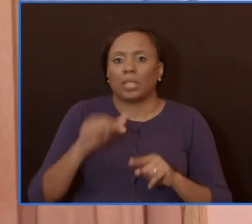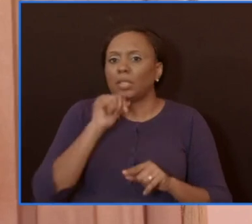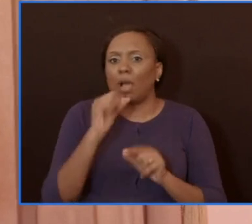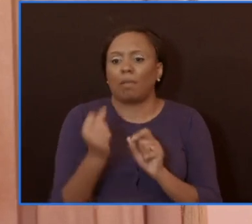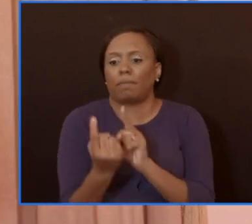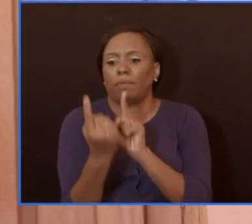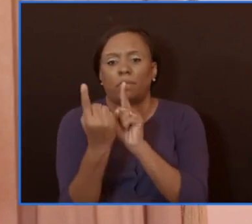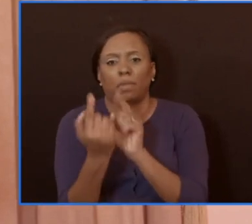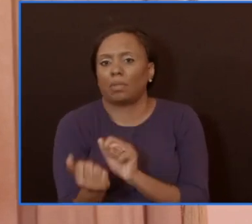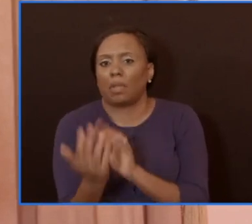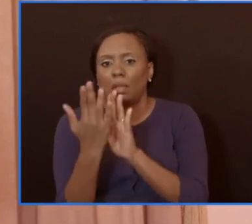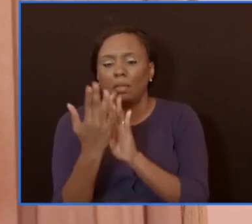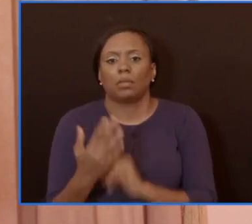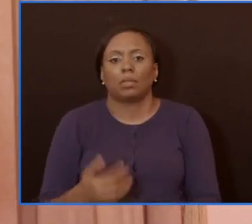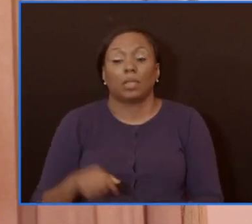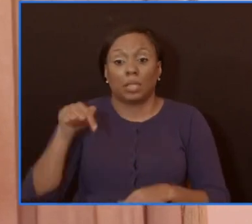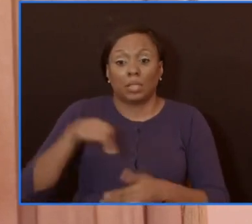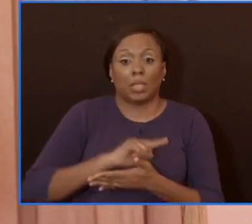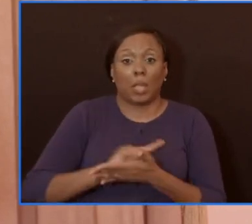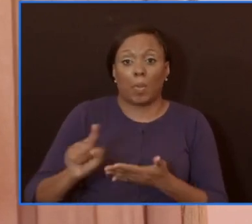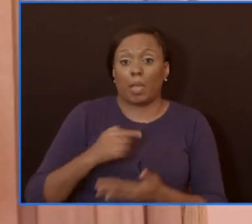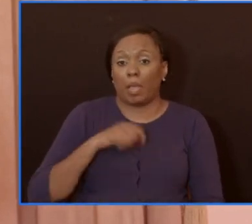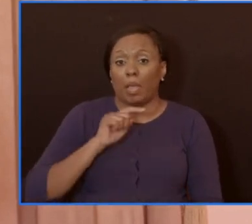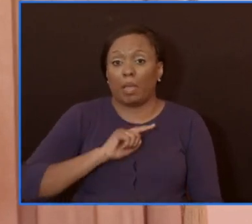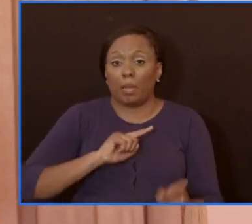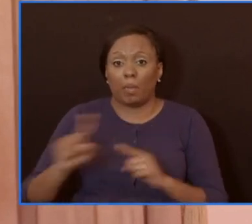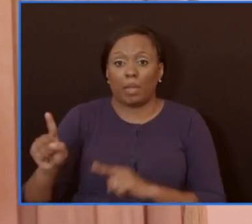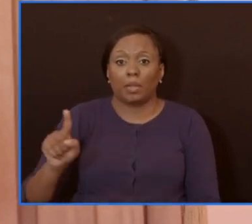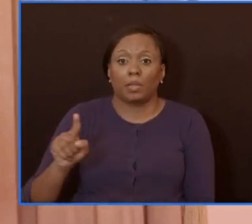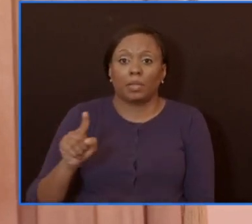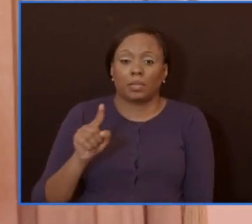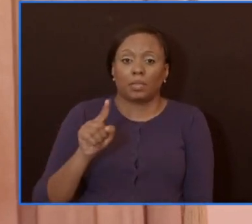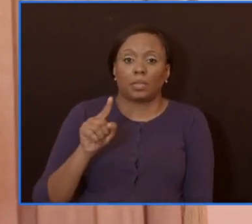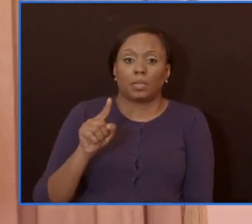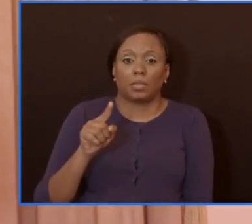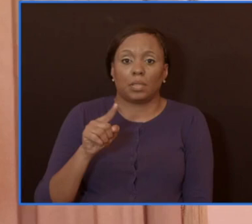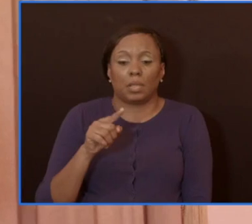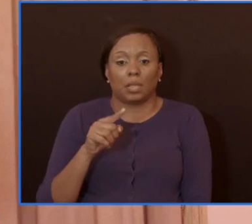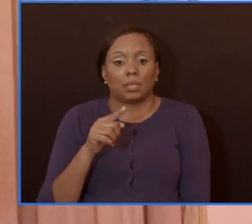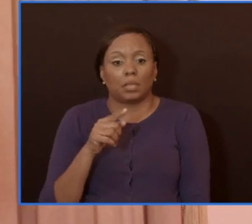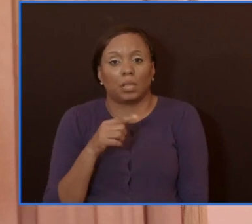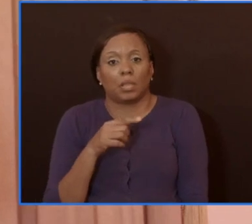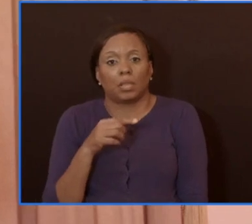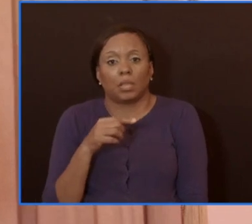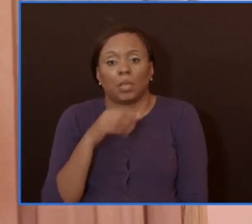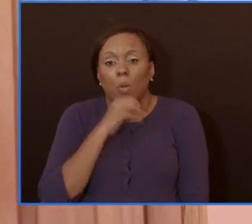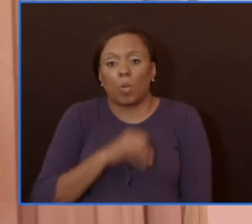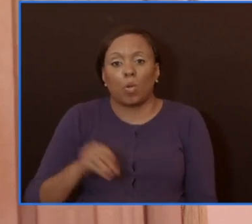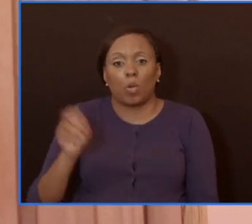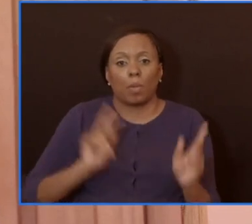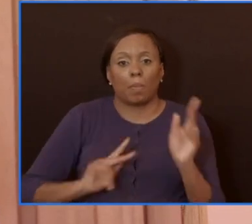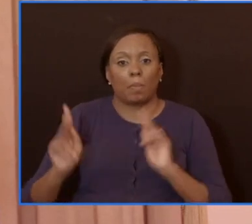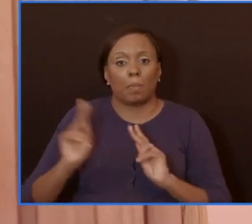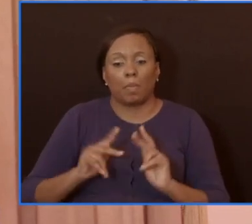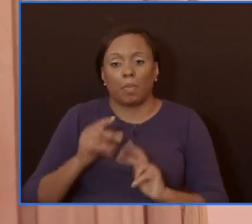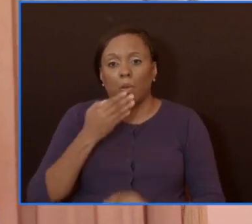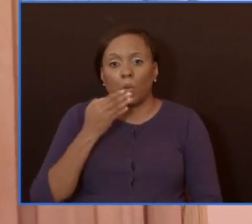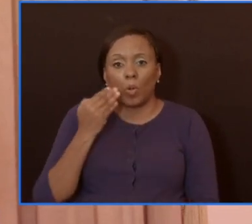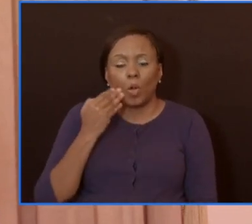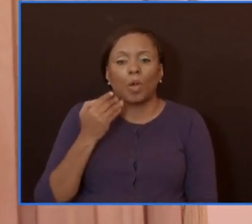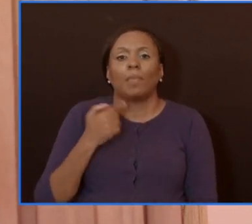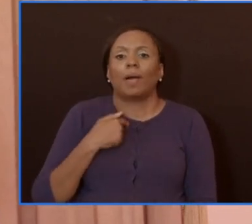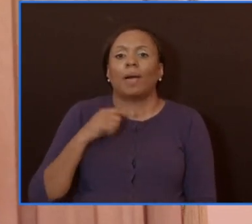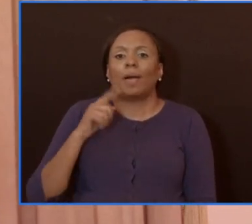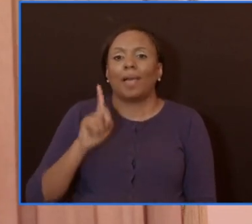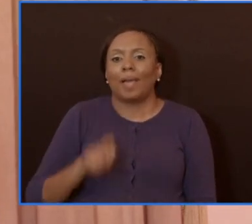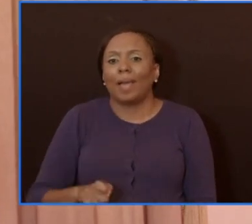when I went to the geriatric hospital this week, I had to send a virtual hug and a selfie to a constituent of mine who's 102 years old